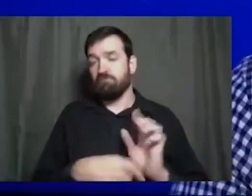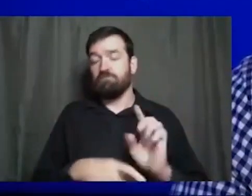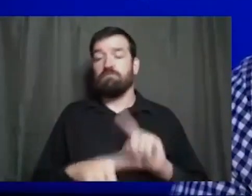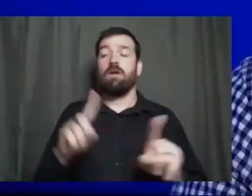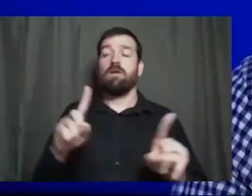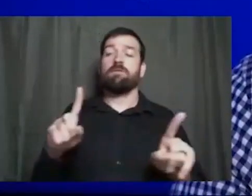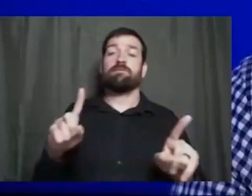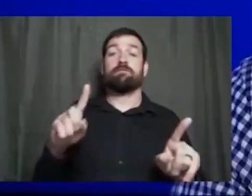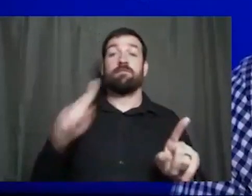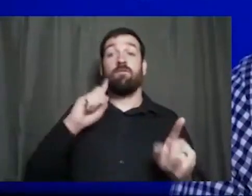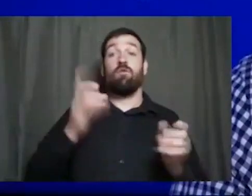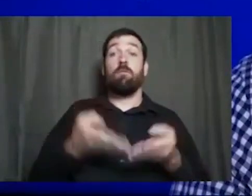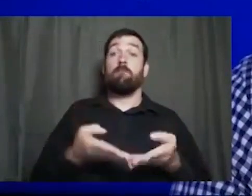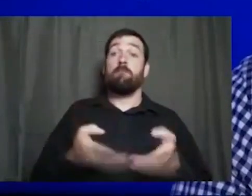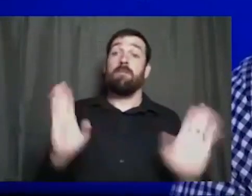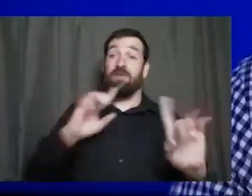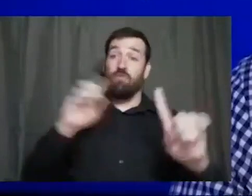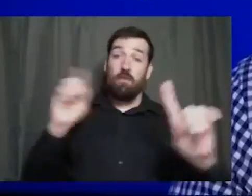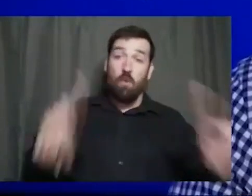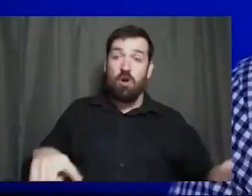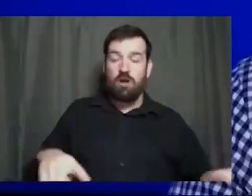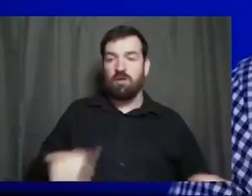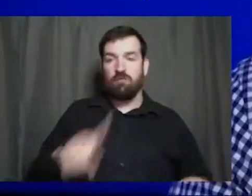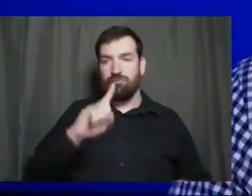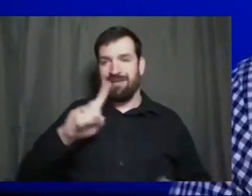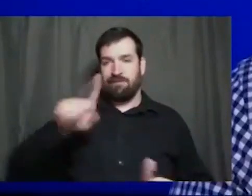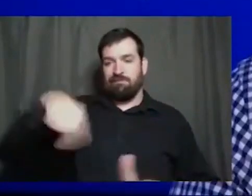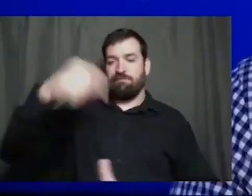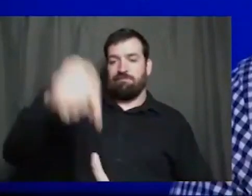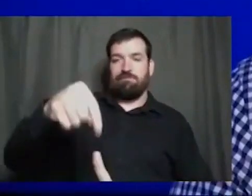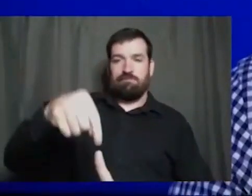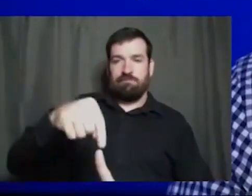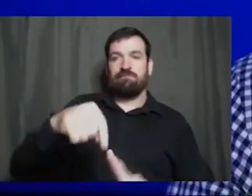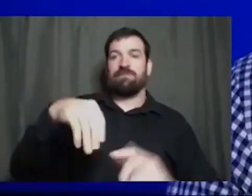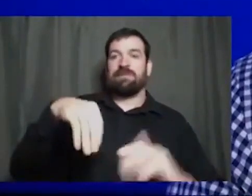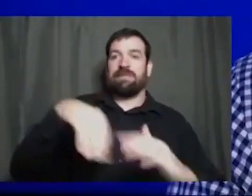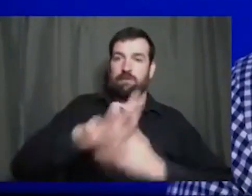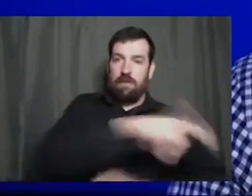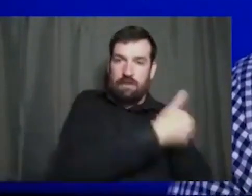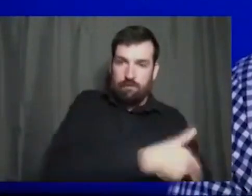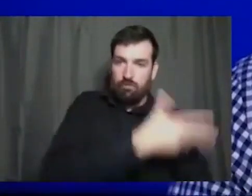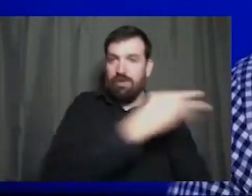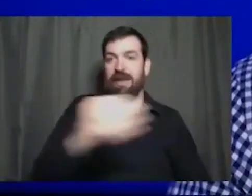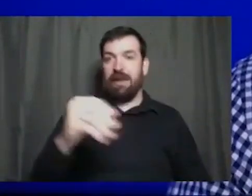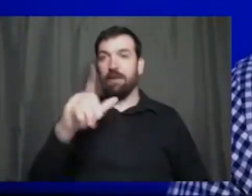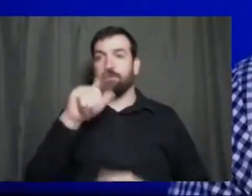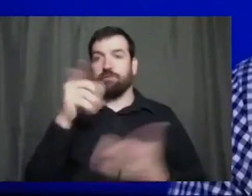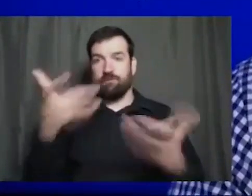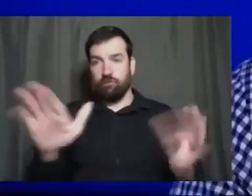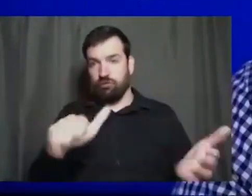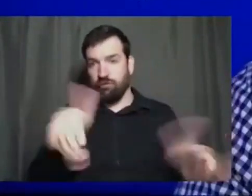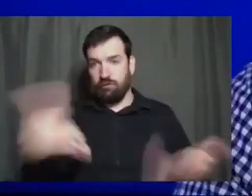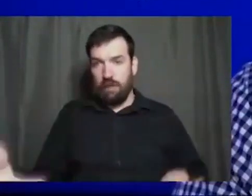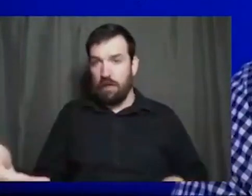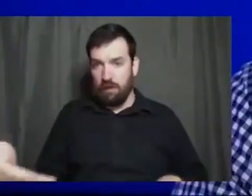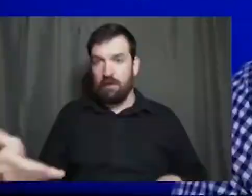public reporting, it's really those hospitalized and patients who die that are being reported nationally that we